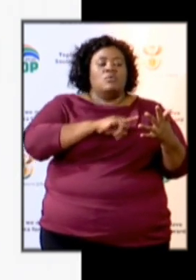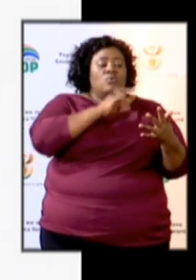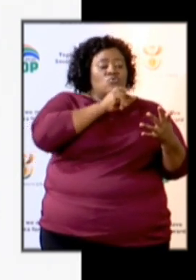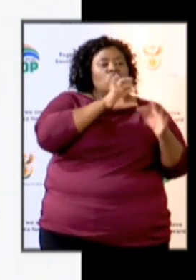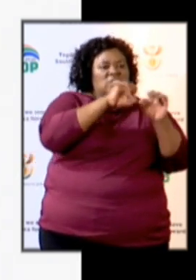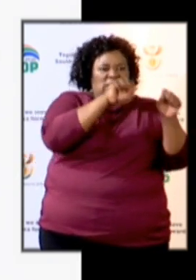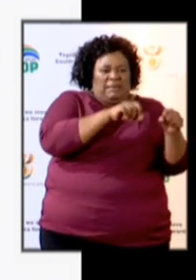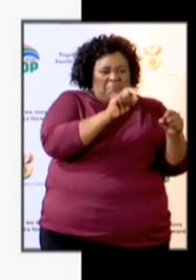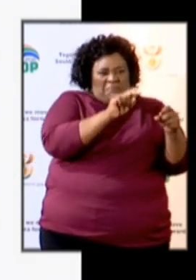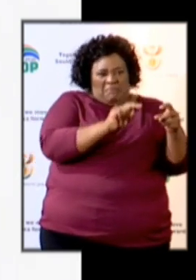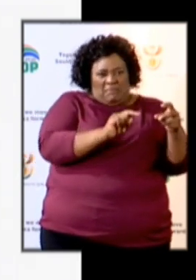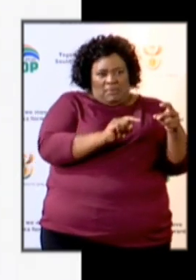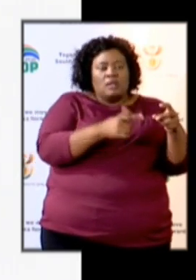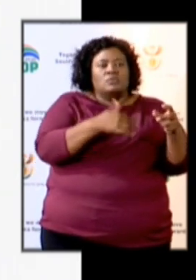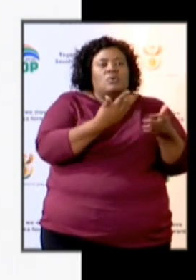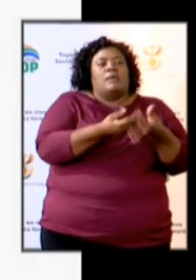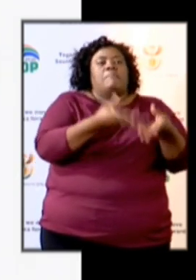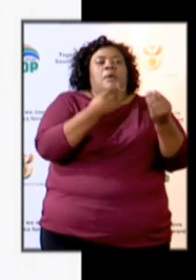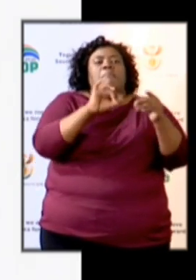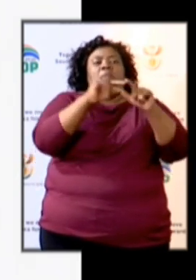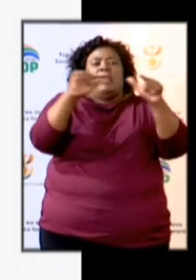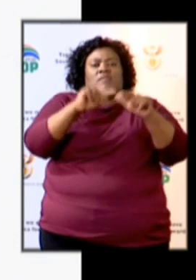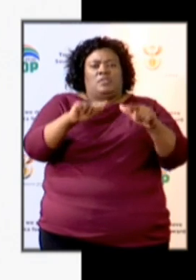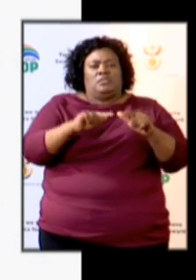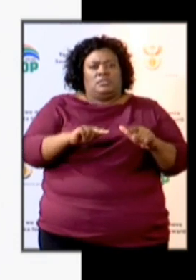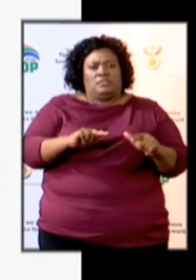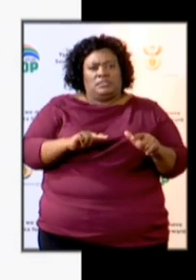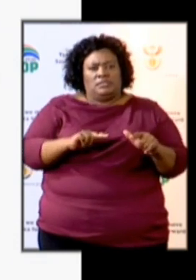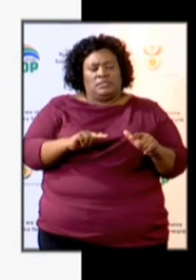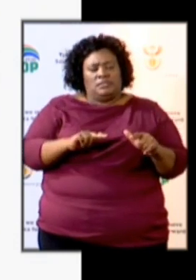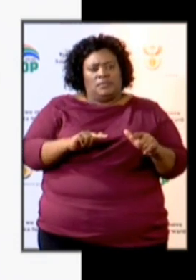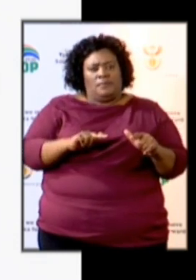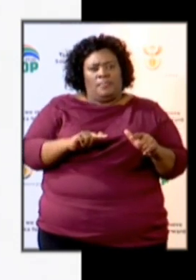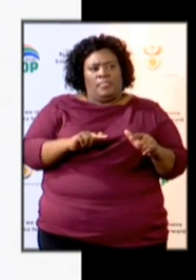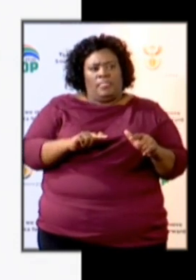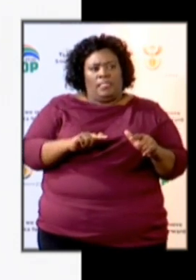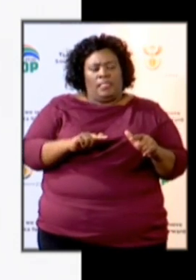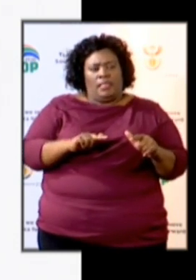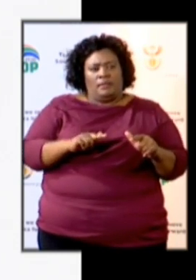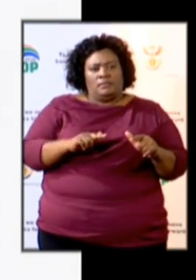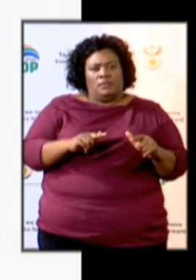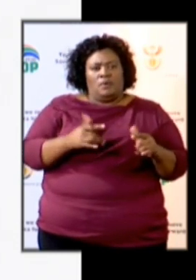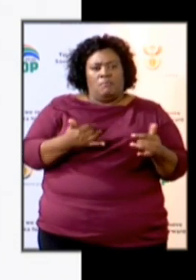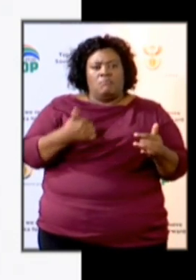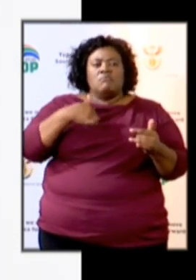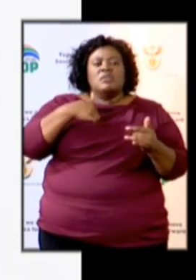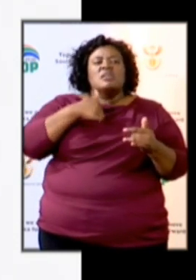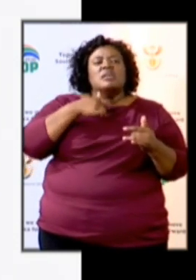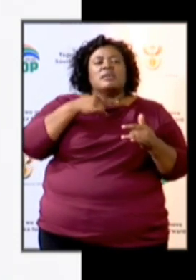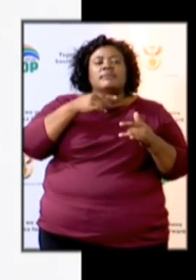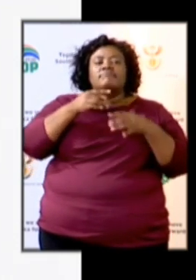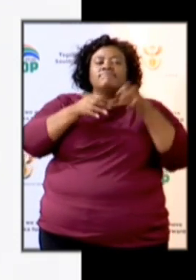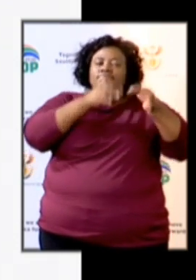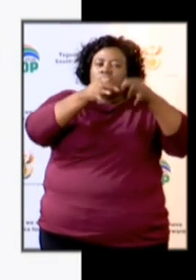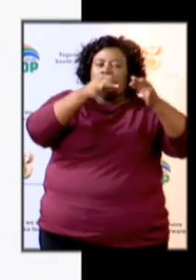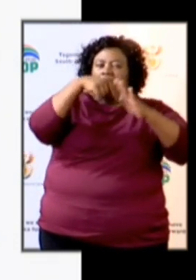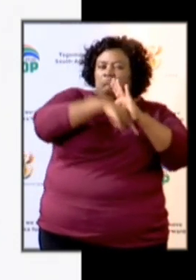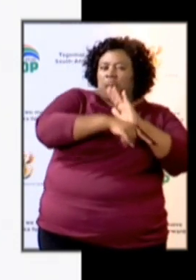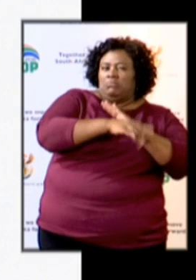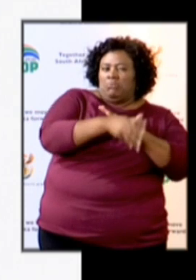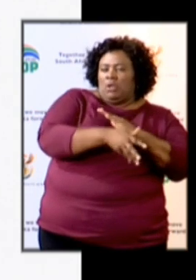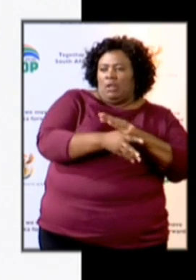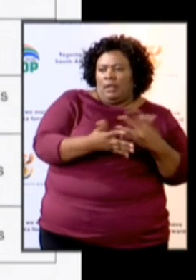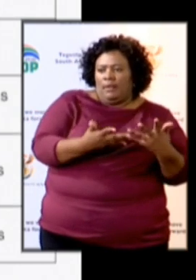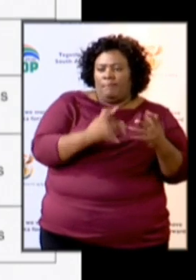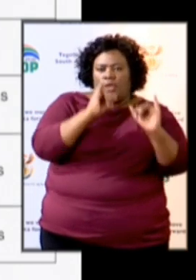them alert levels. So I will not deal with that much. I've dealt with it, and the industry I've